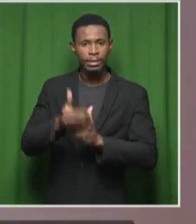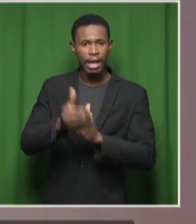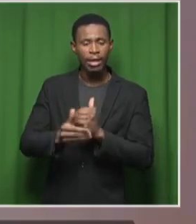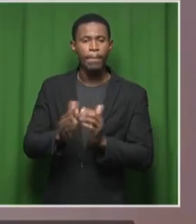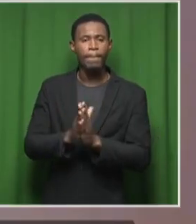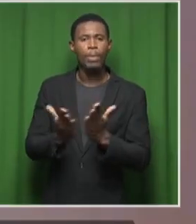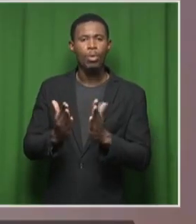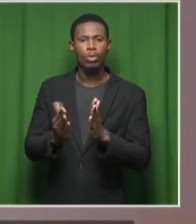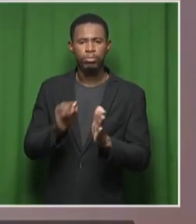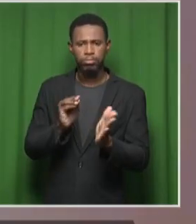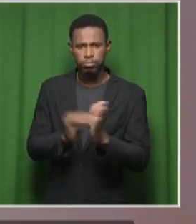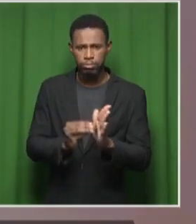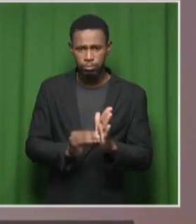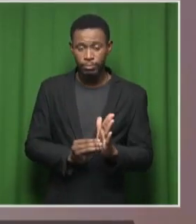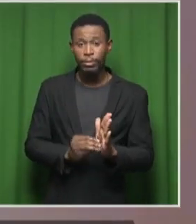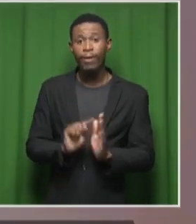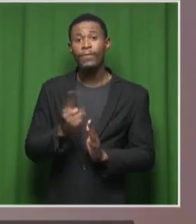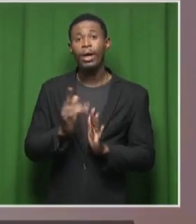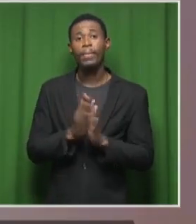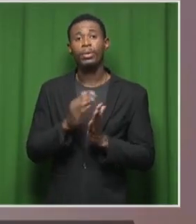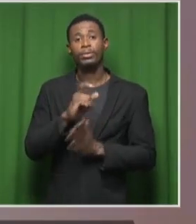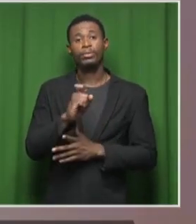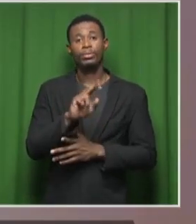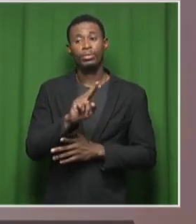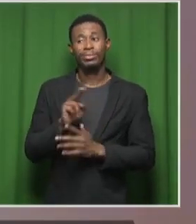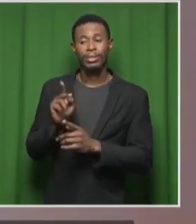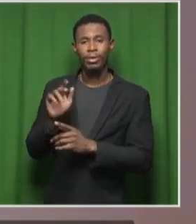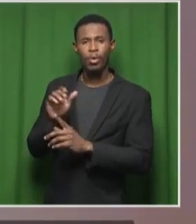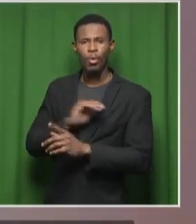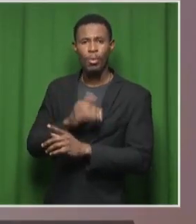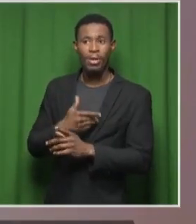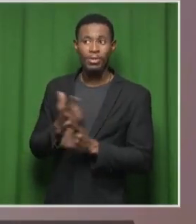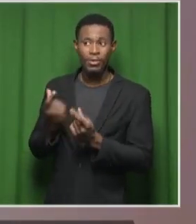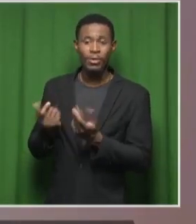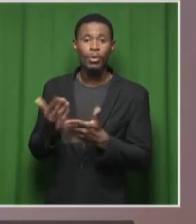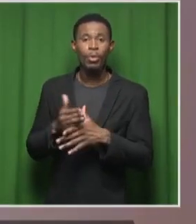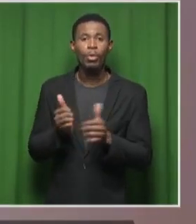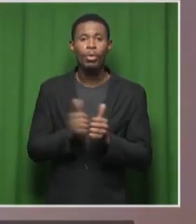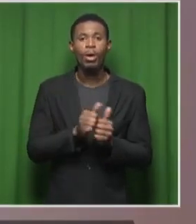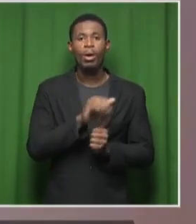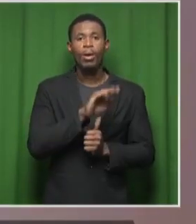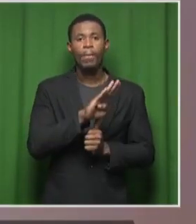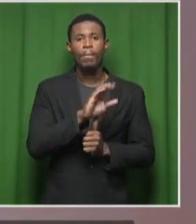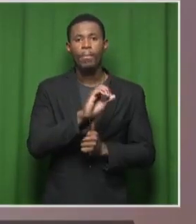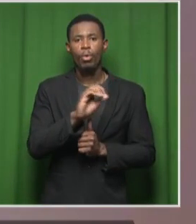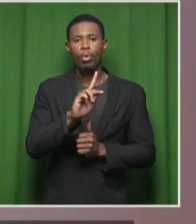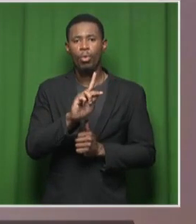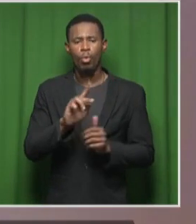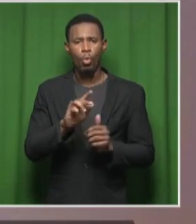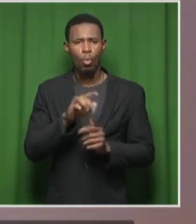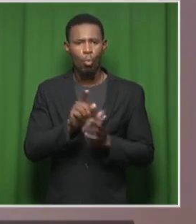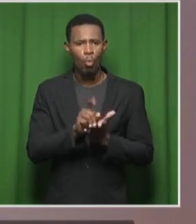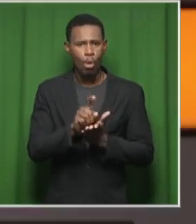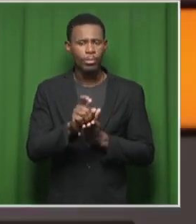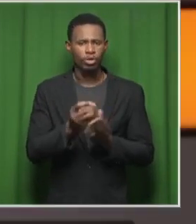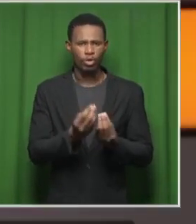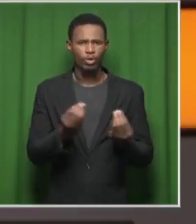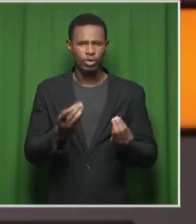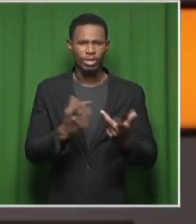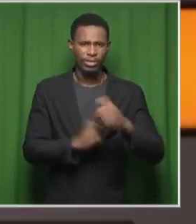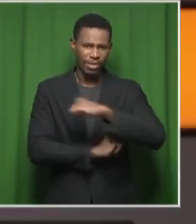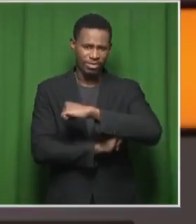to our children. The first book in Ngu that Uma Katrina did was in collaboration with Puku Children's Literature Foundation. And I see